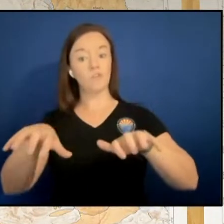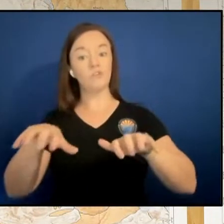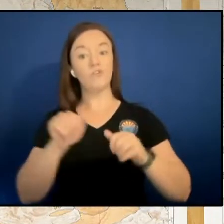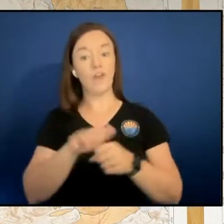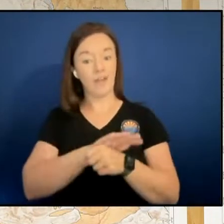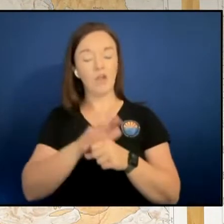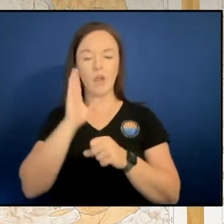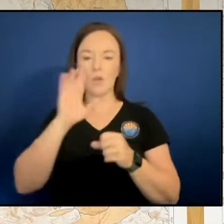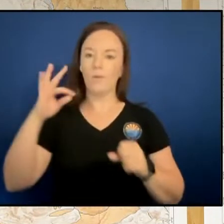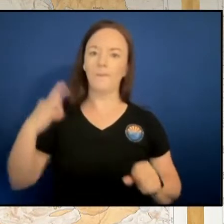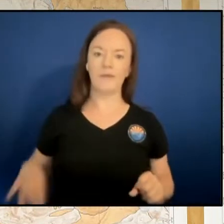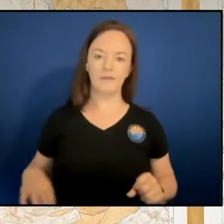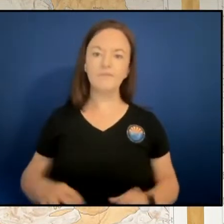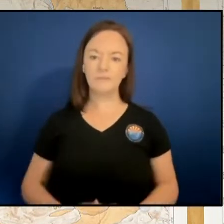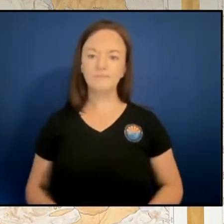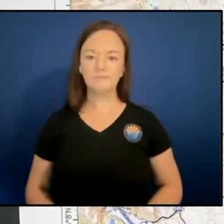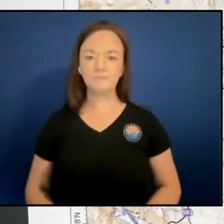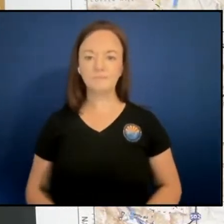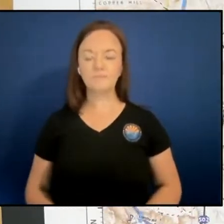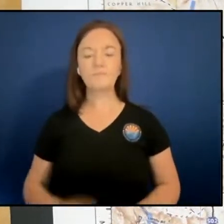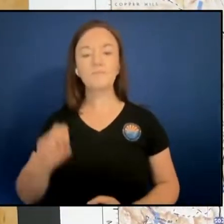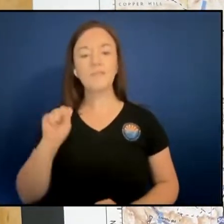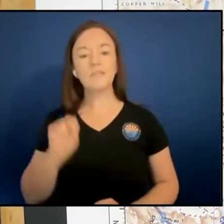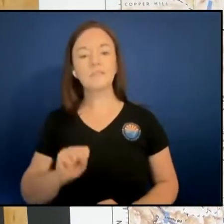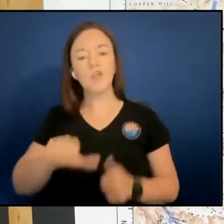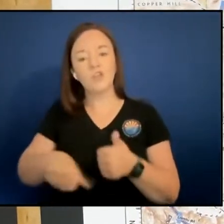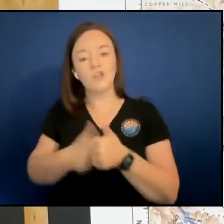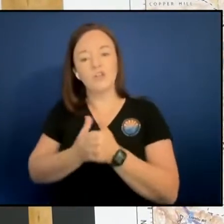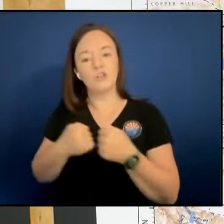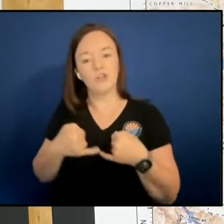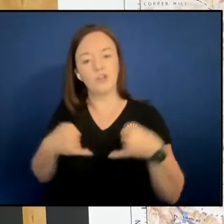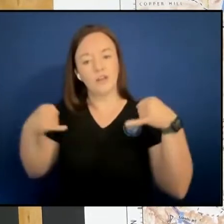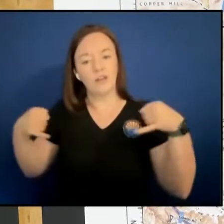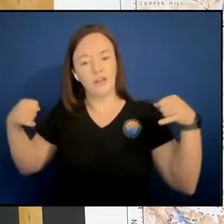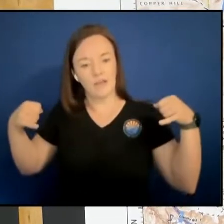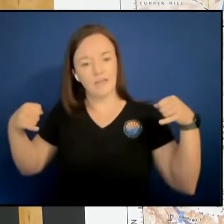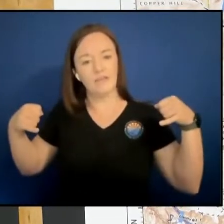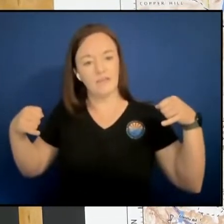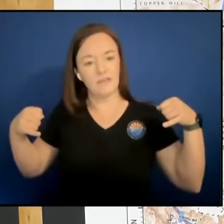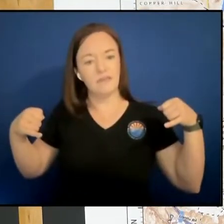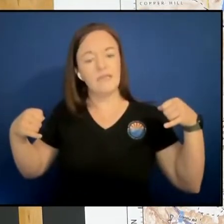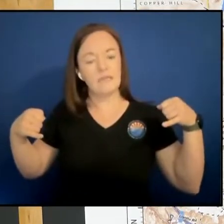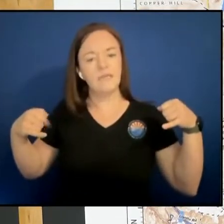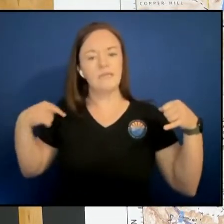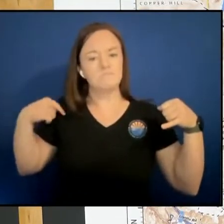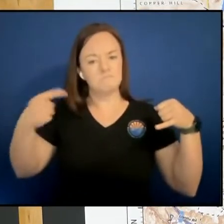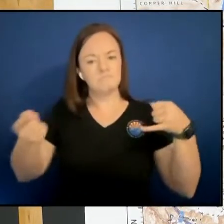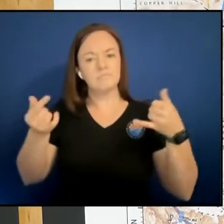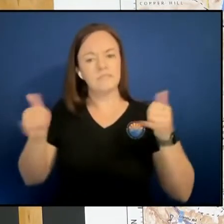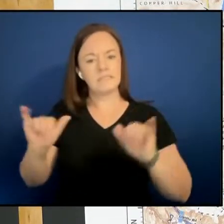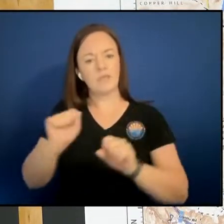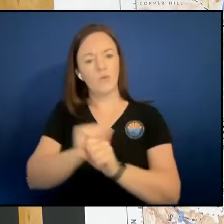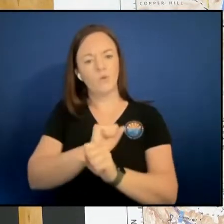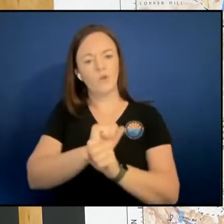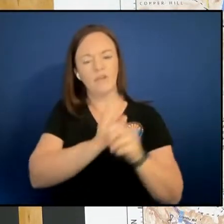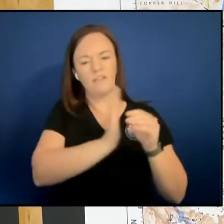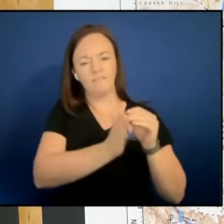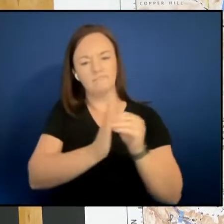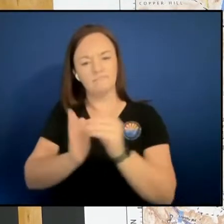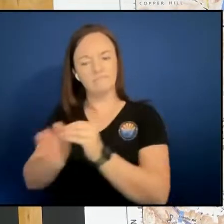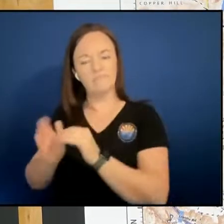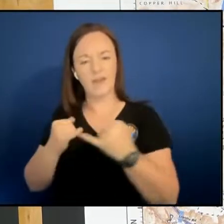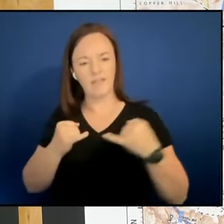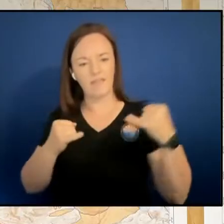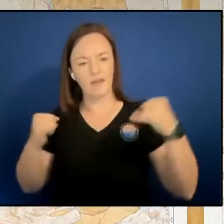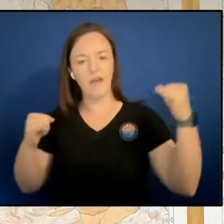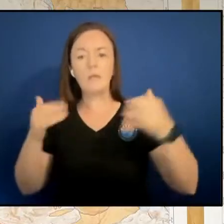right, the Southern Contingency Line, we're still working on completing that. Everything's going